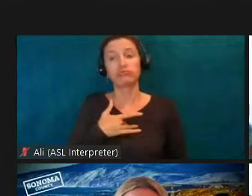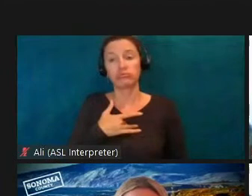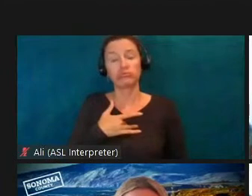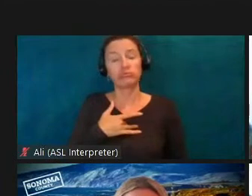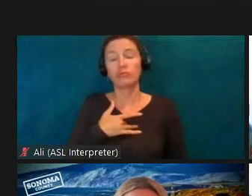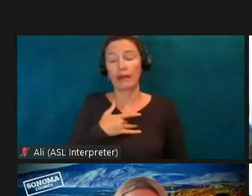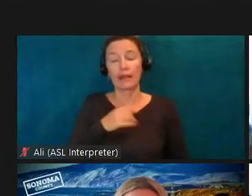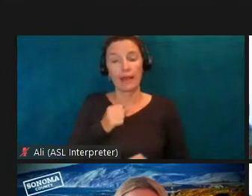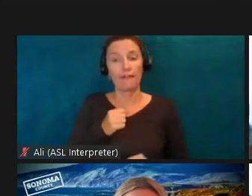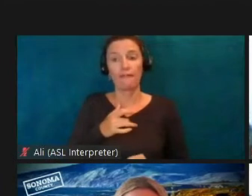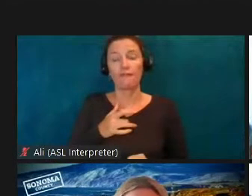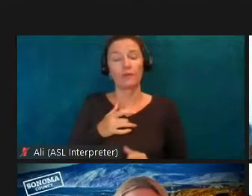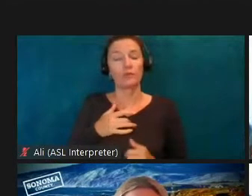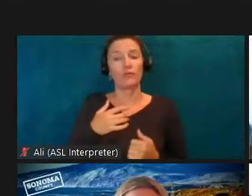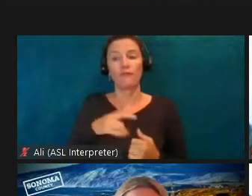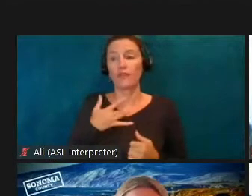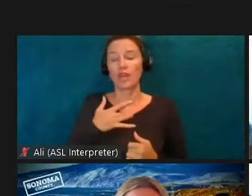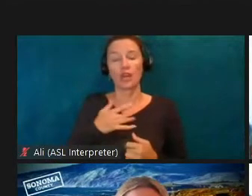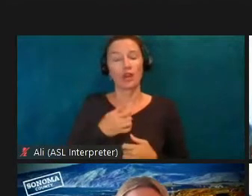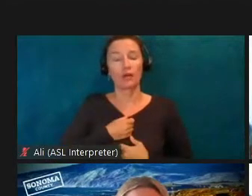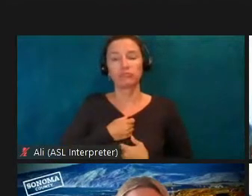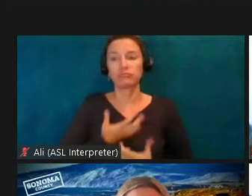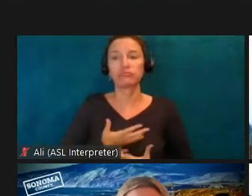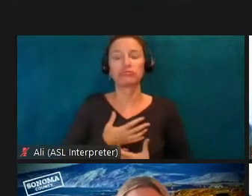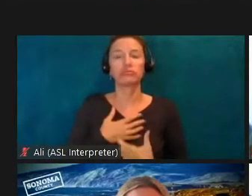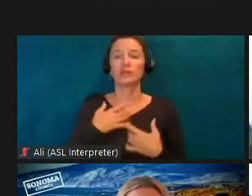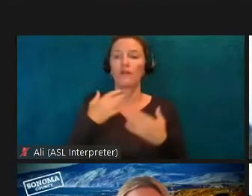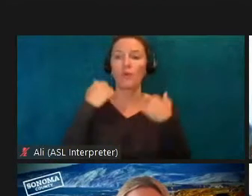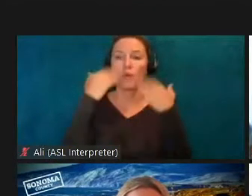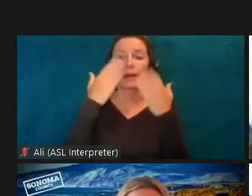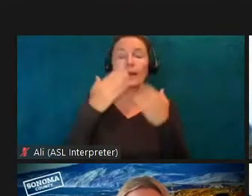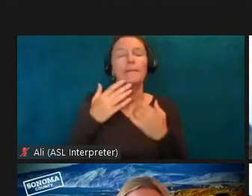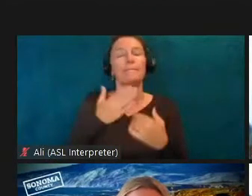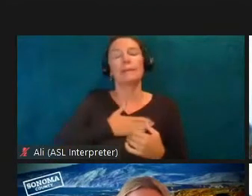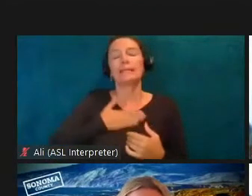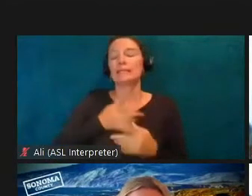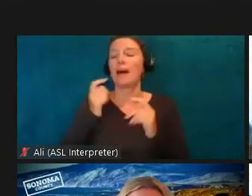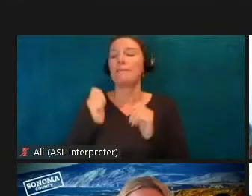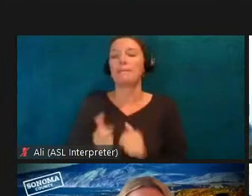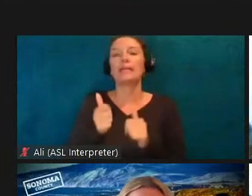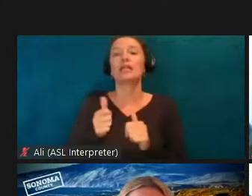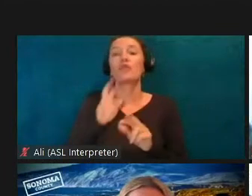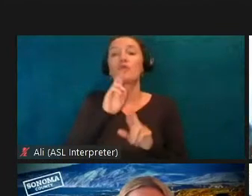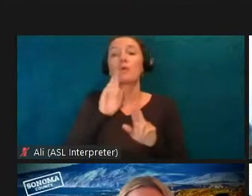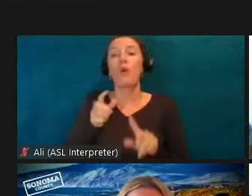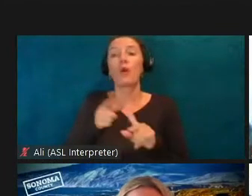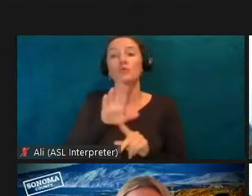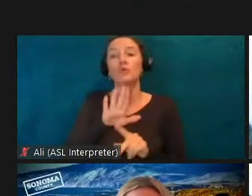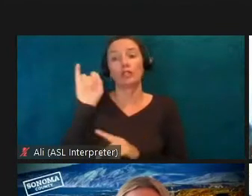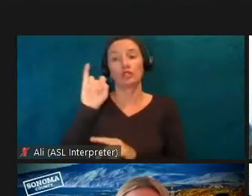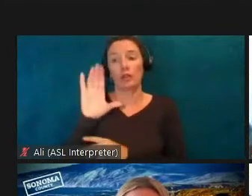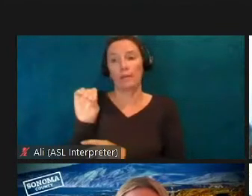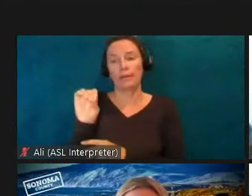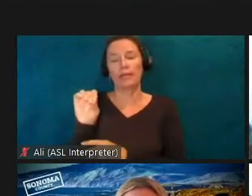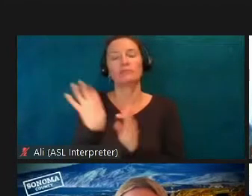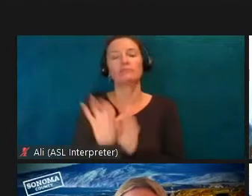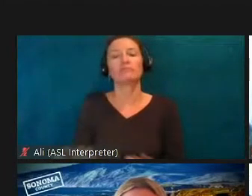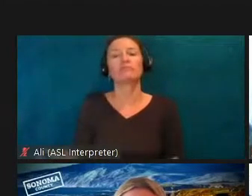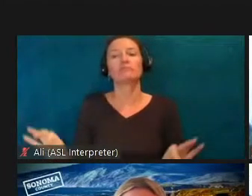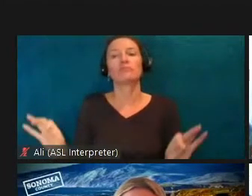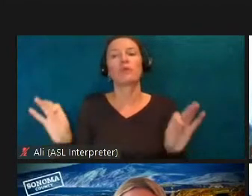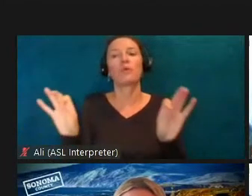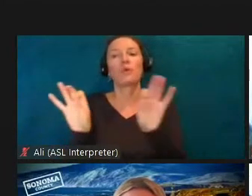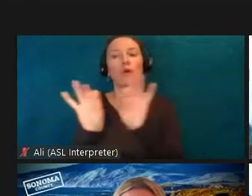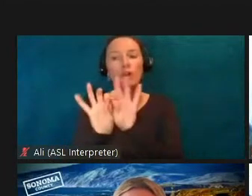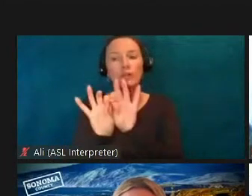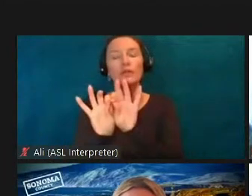overwhelming, to please report your loss to your insurance company immediately. It's critical. And to be able to